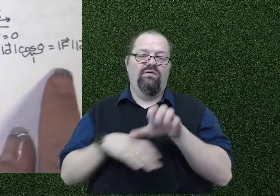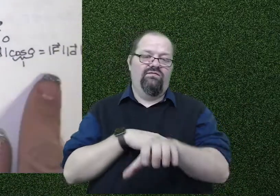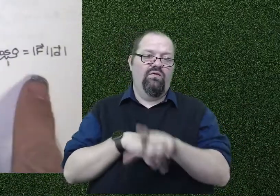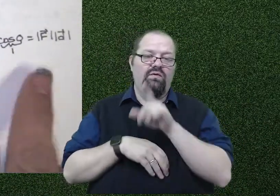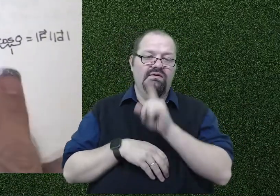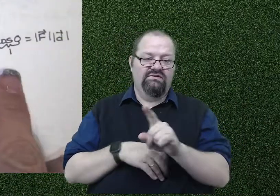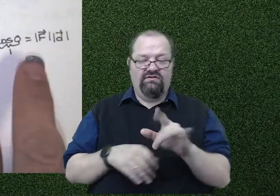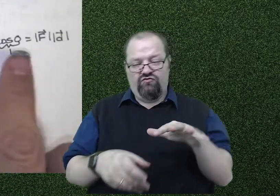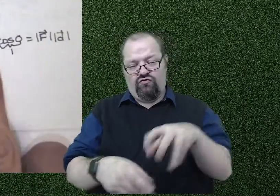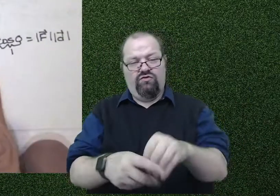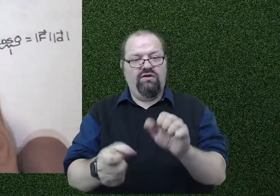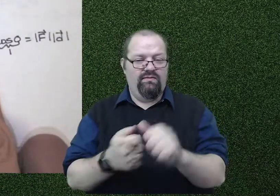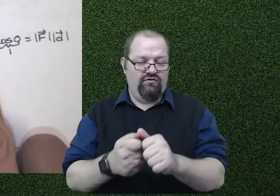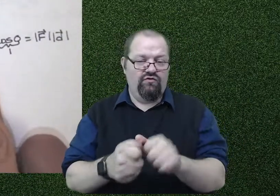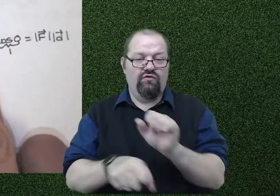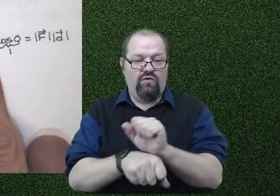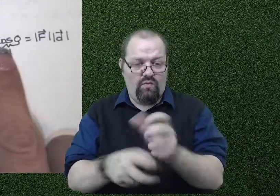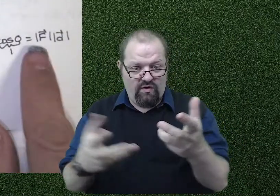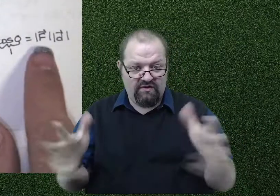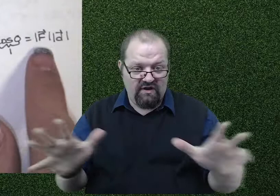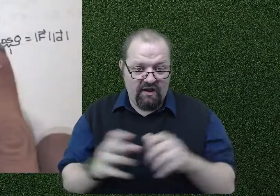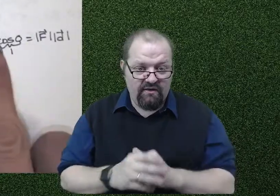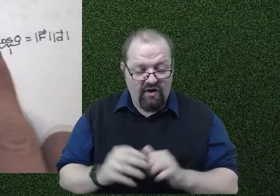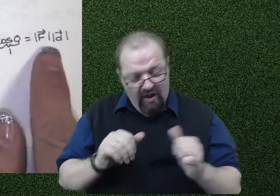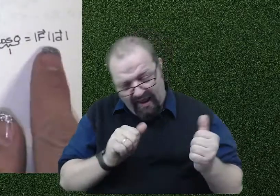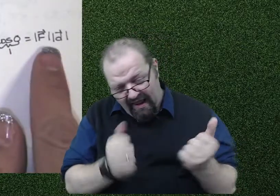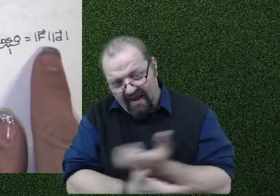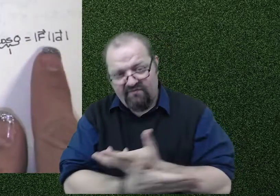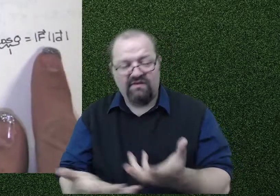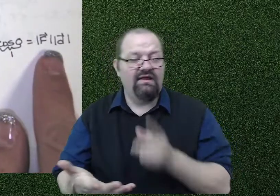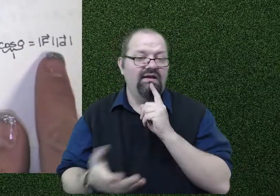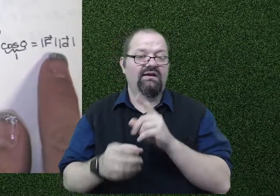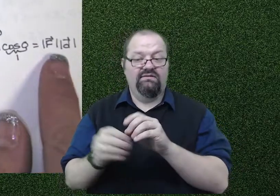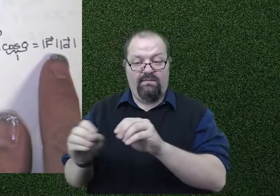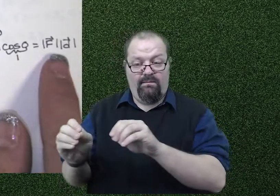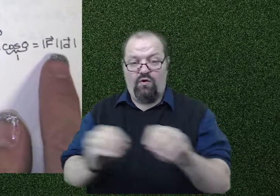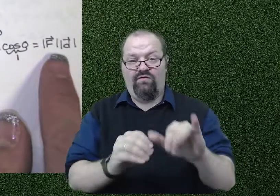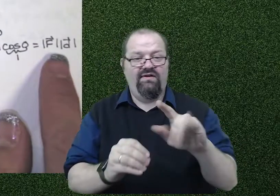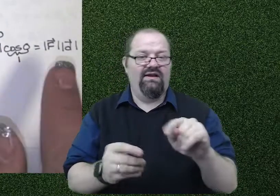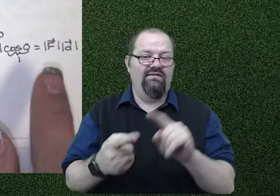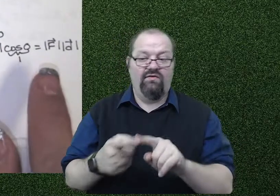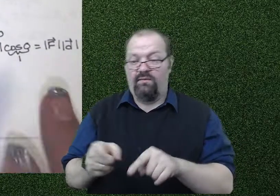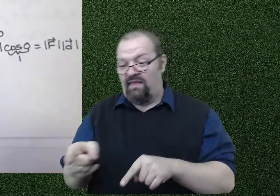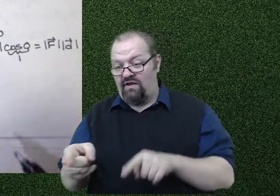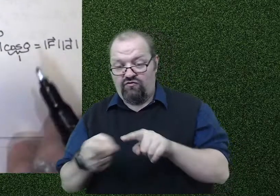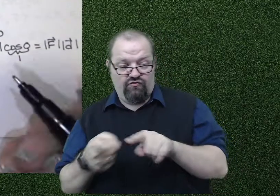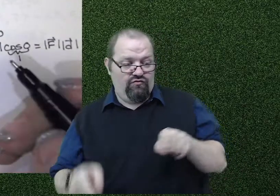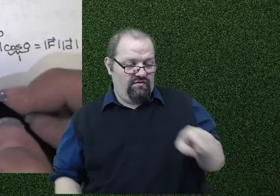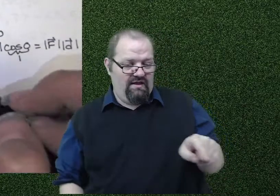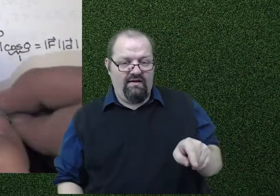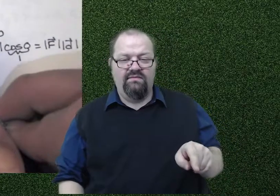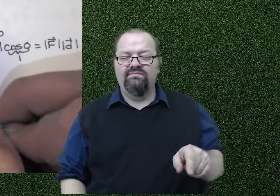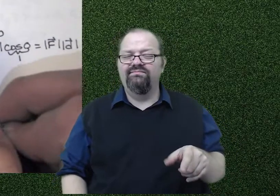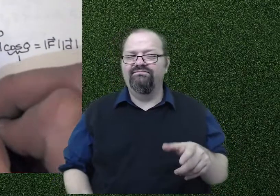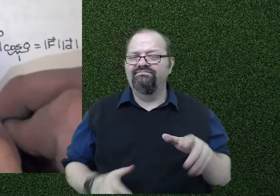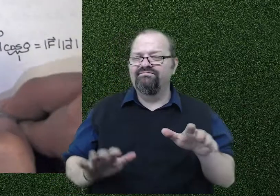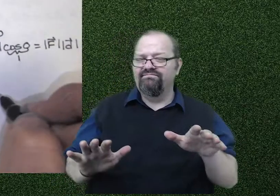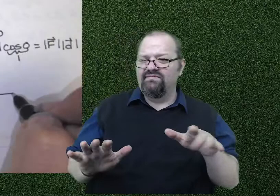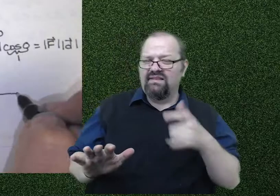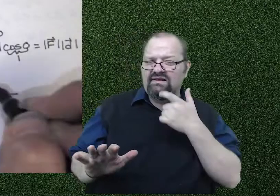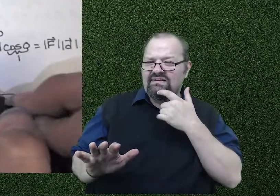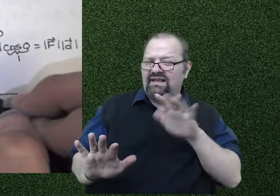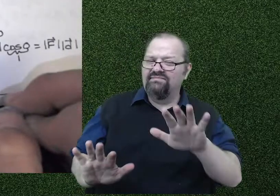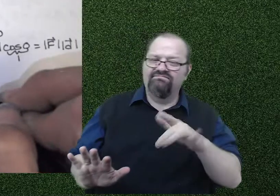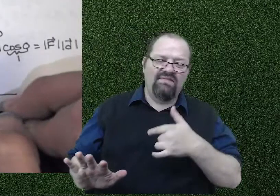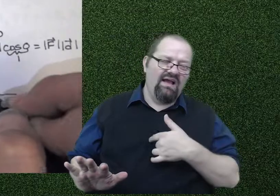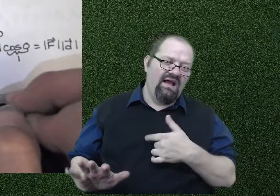is contributing to the work done. The whole thing is actually moving it from here to here. Now let's say I'm not very good at physics